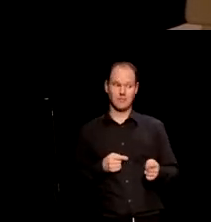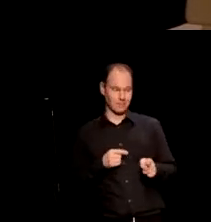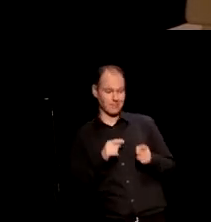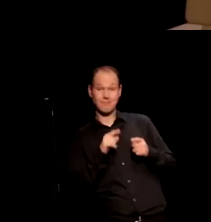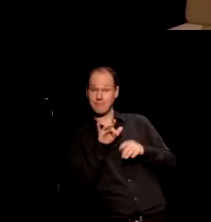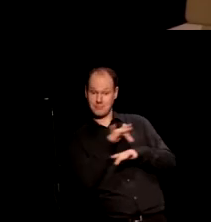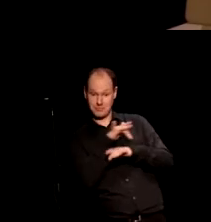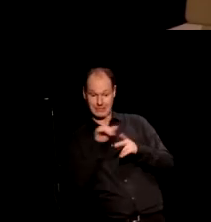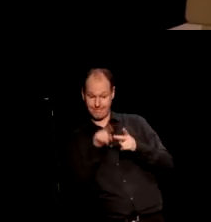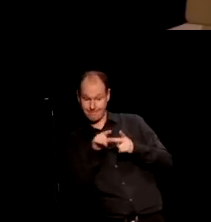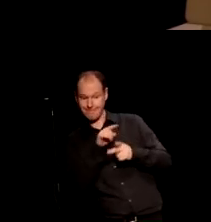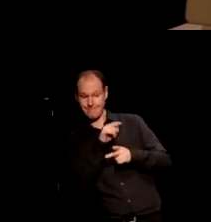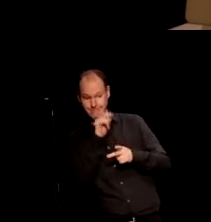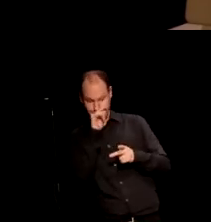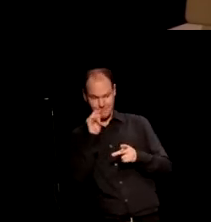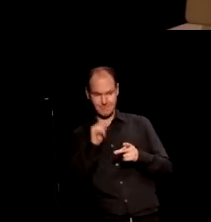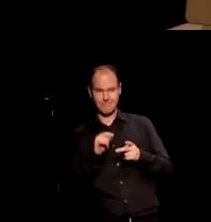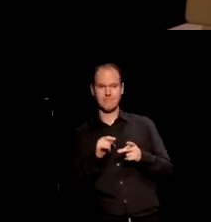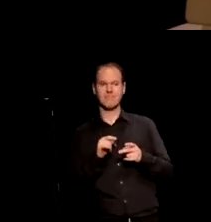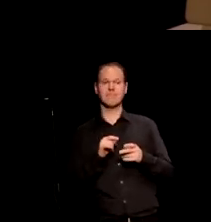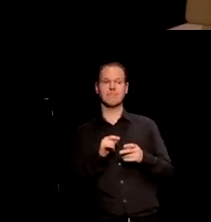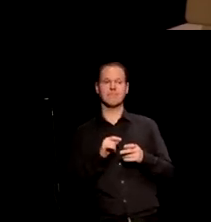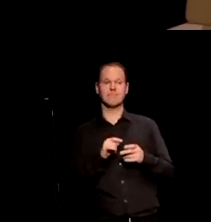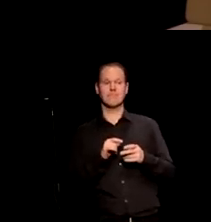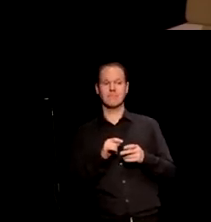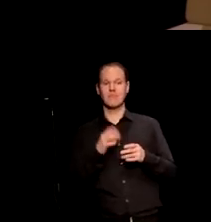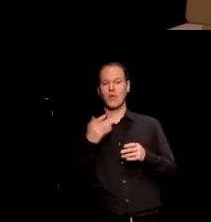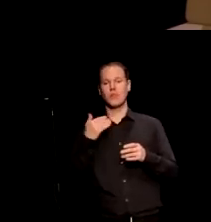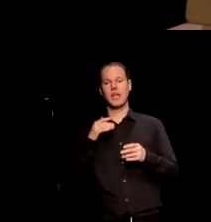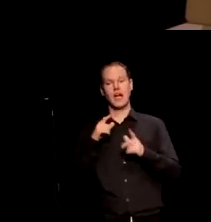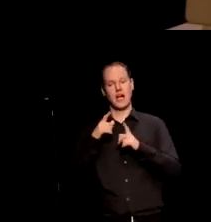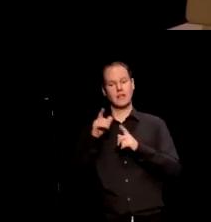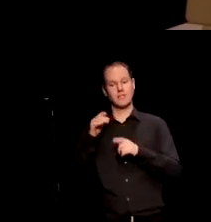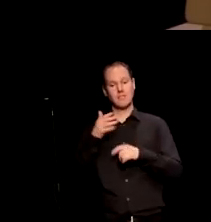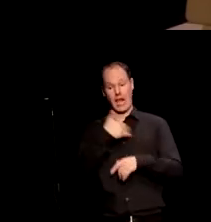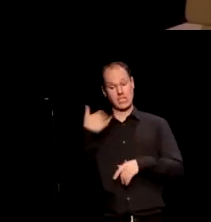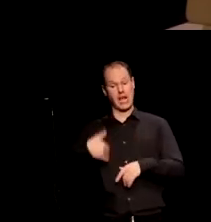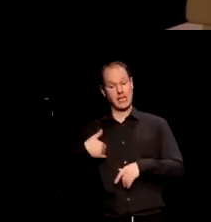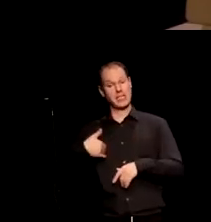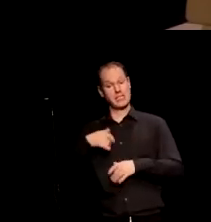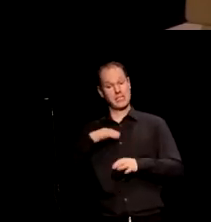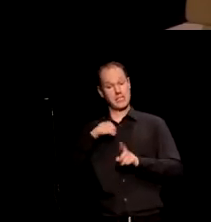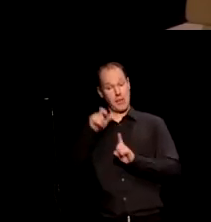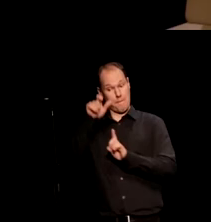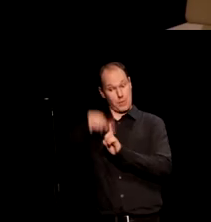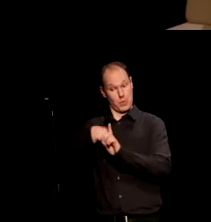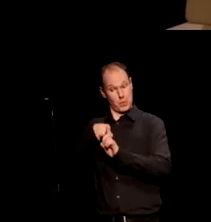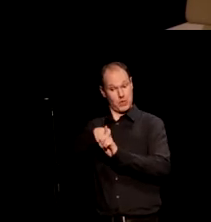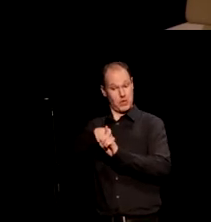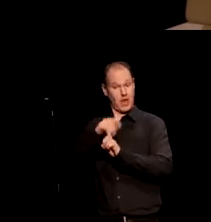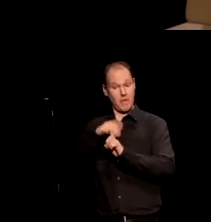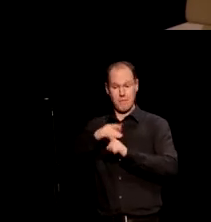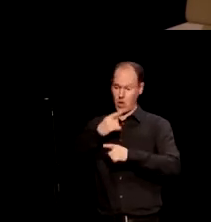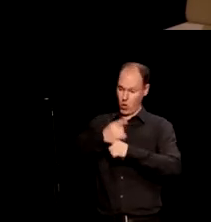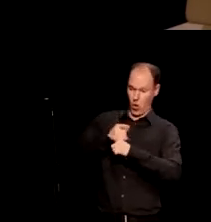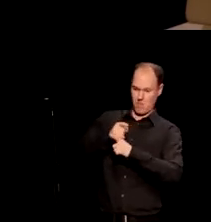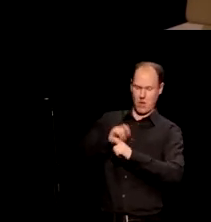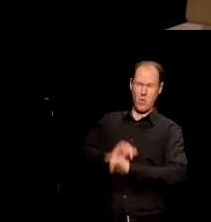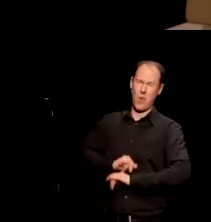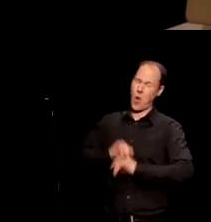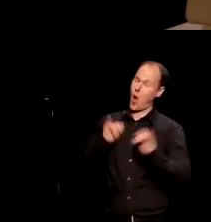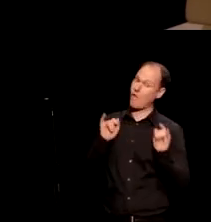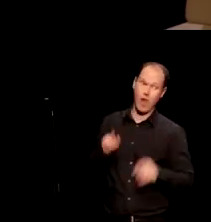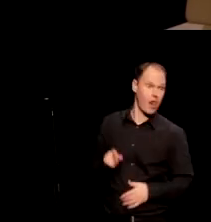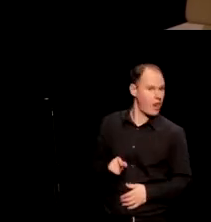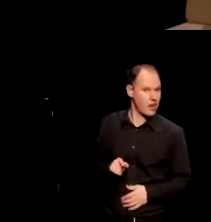is there is a Chinese character who is referred to in really awful ways. So